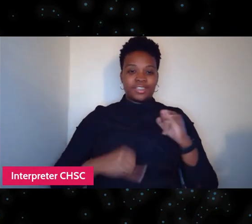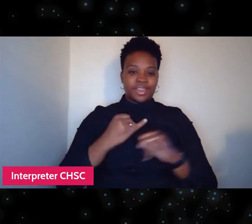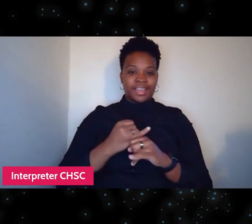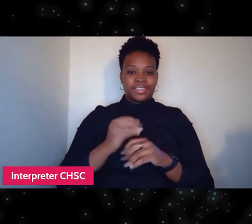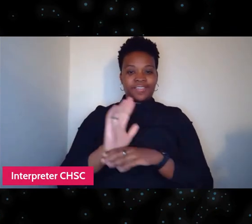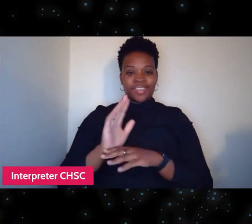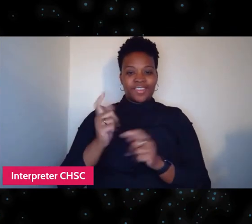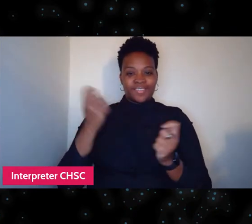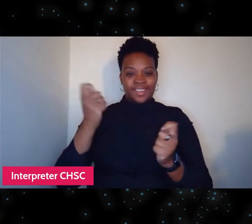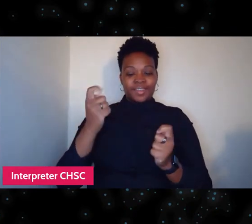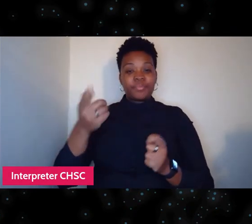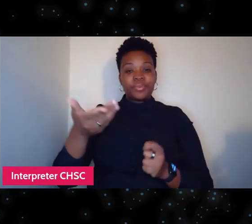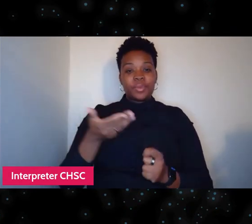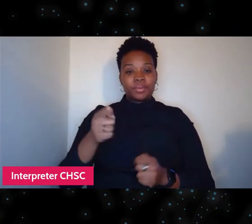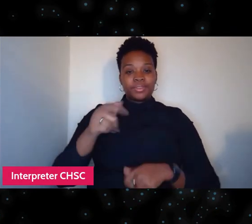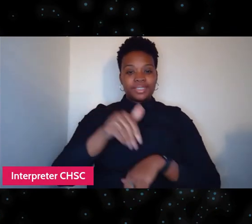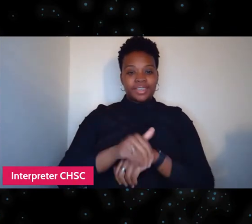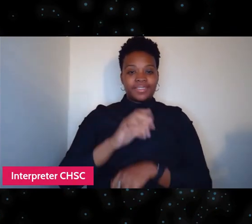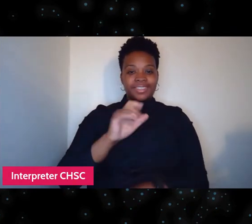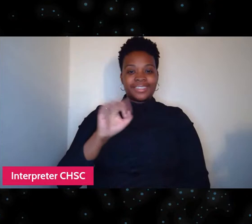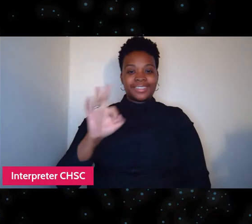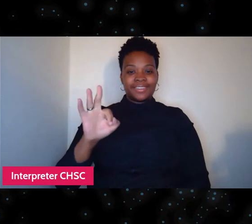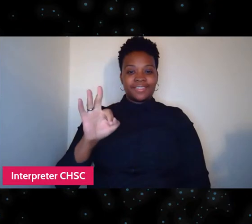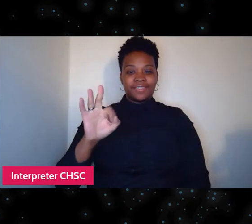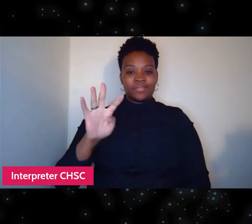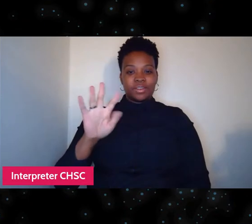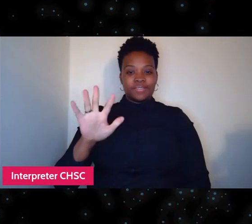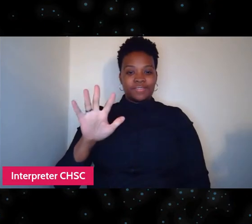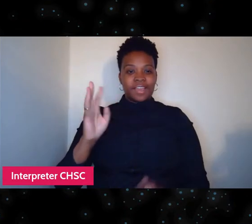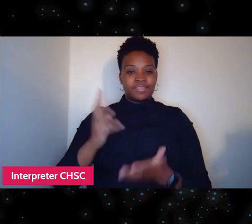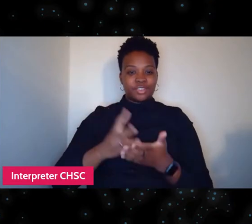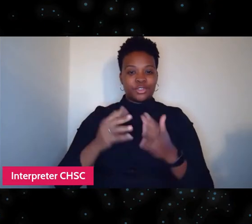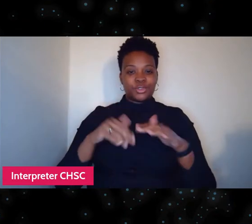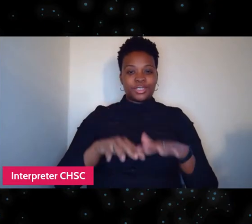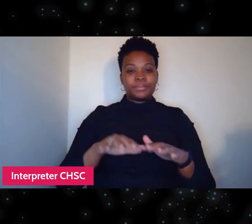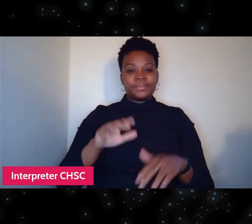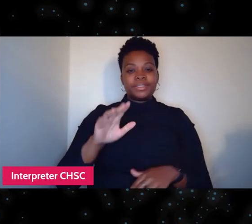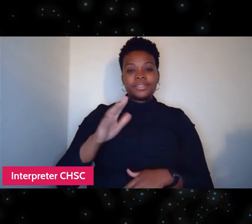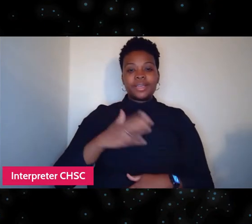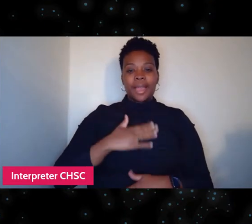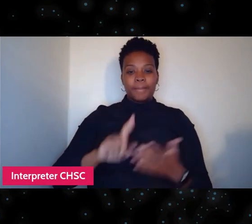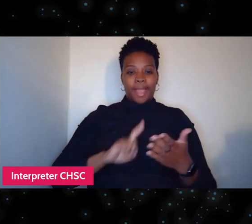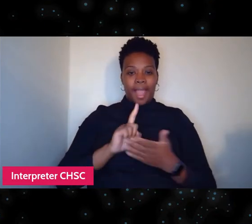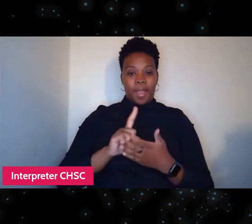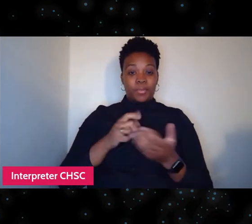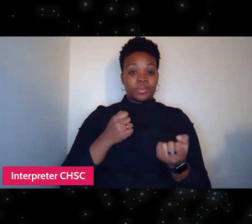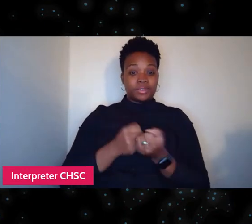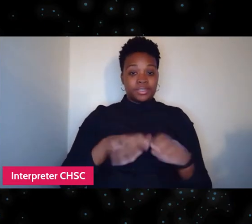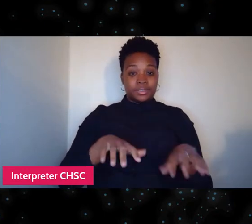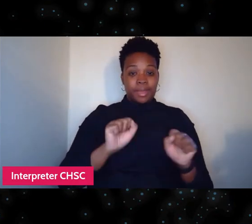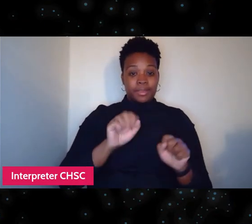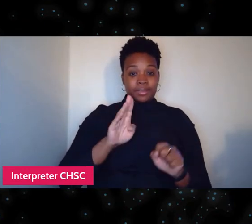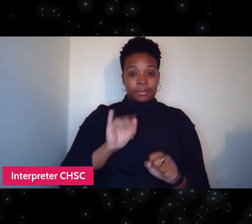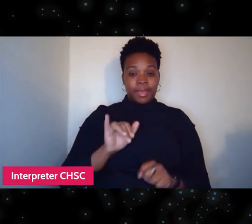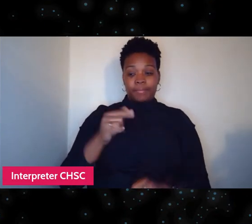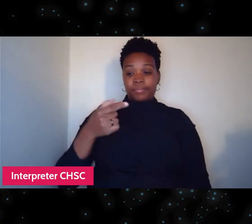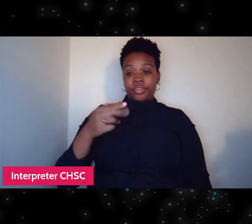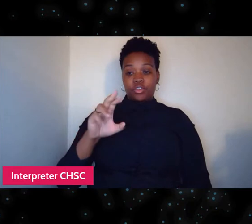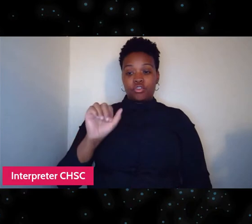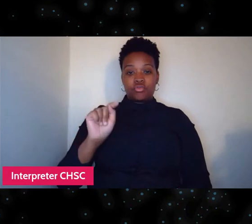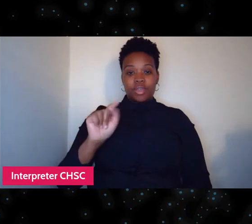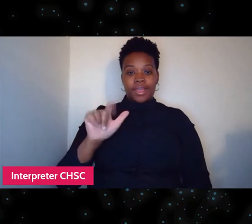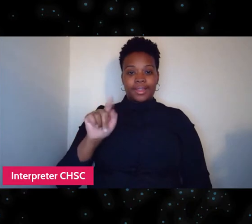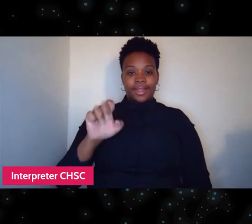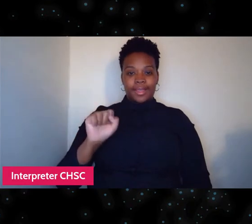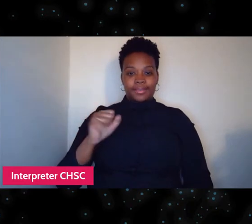this evening's CIFF45 Streams Happy Hour, sponsored by Great Lakes Brewing Company. Our friends at Great Lakes Brewing